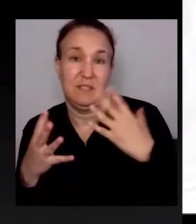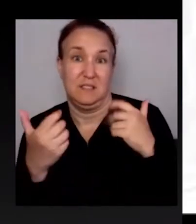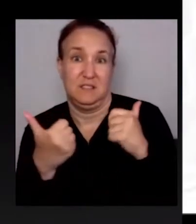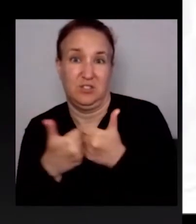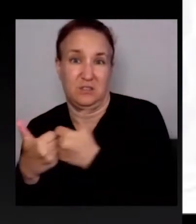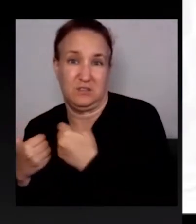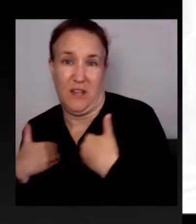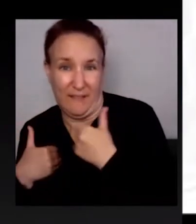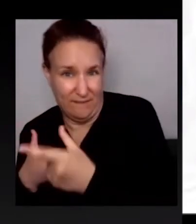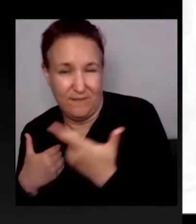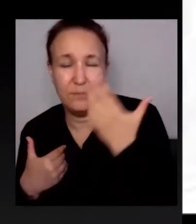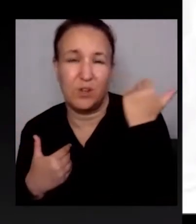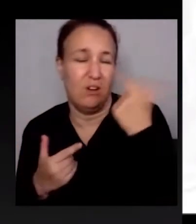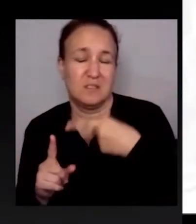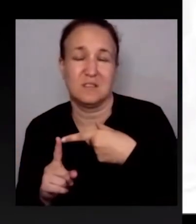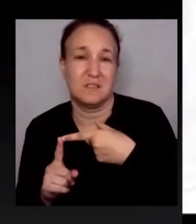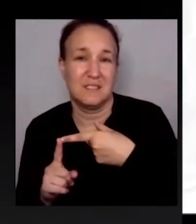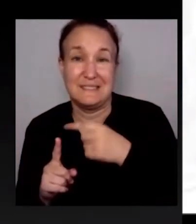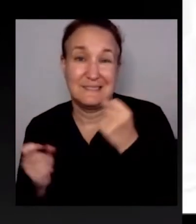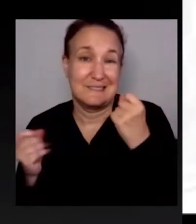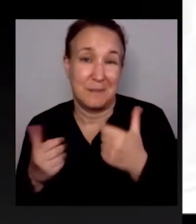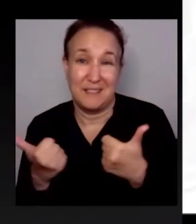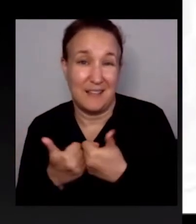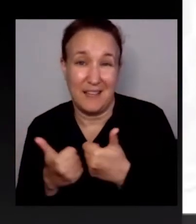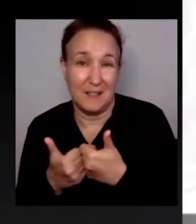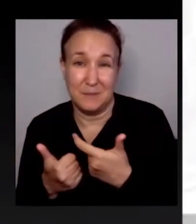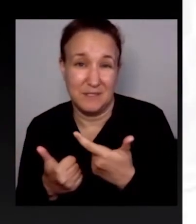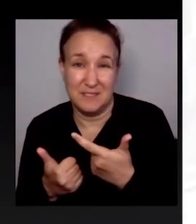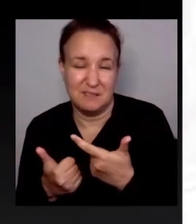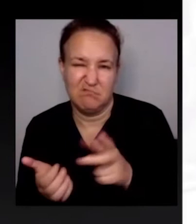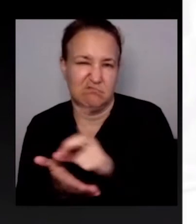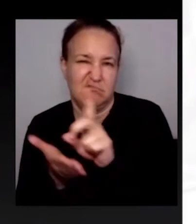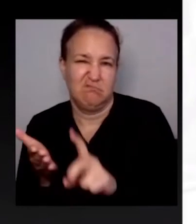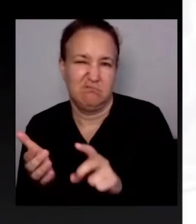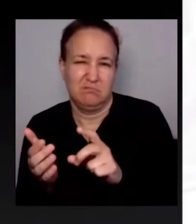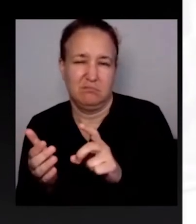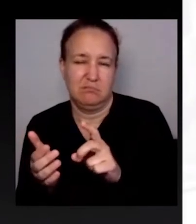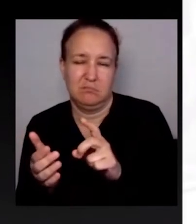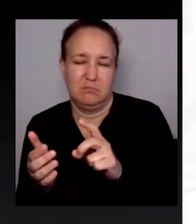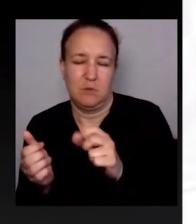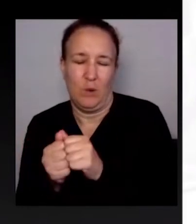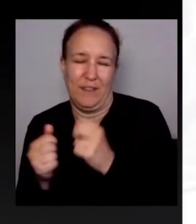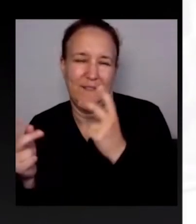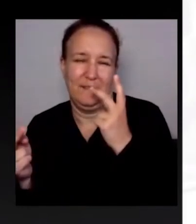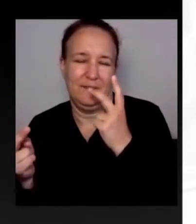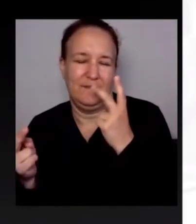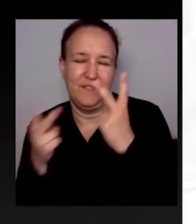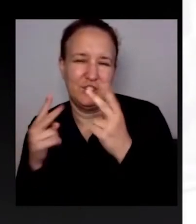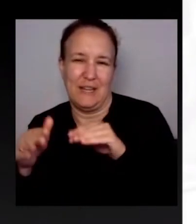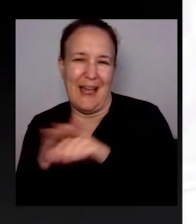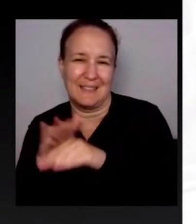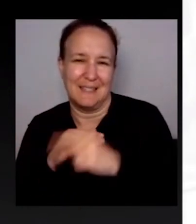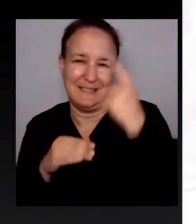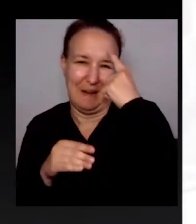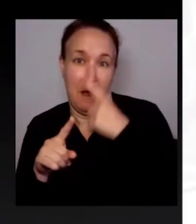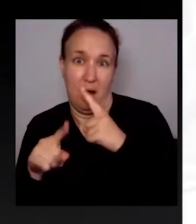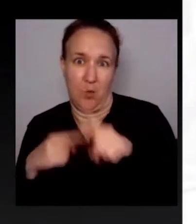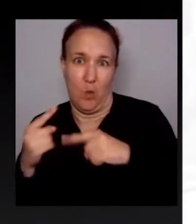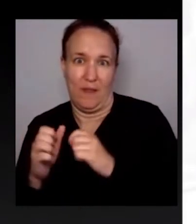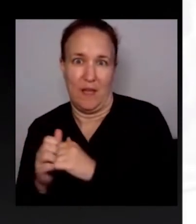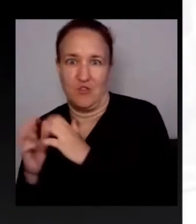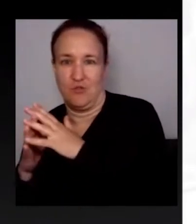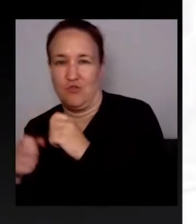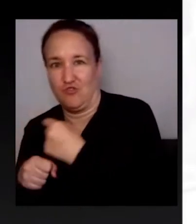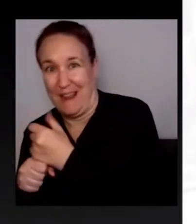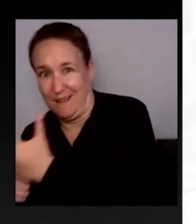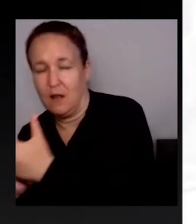challenges it poses because not many games are designed with vision access in mind from the beginning. But I think Christopher